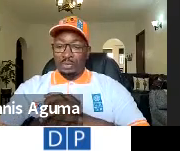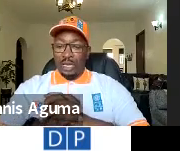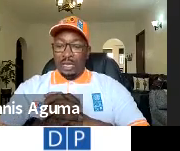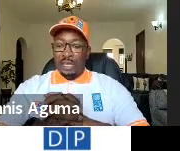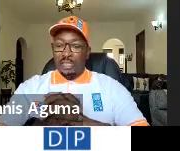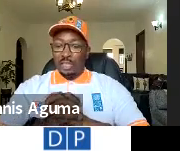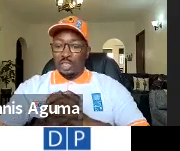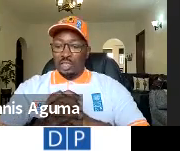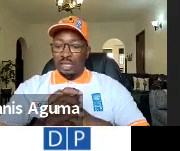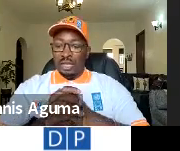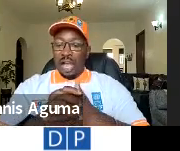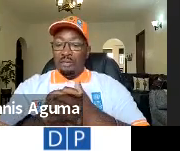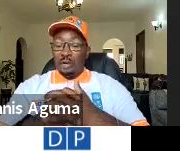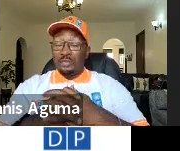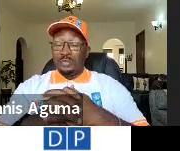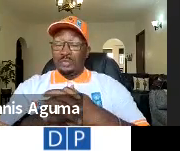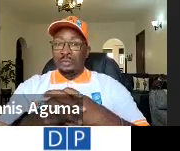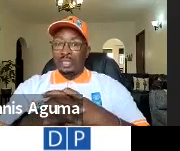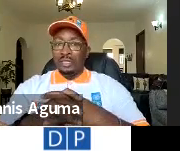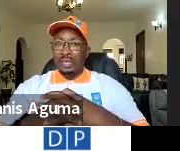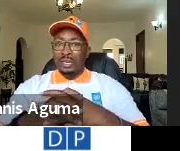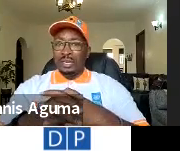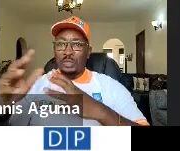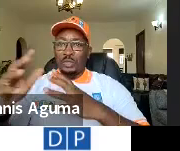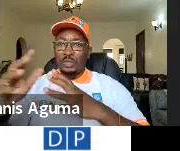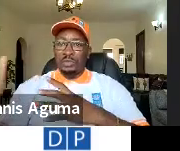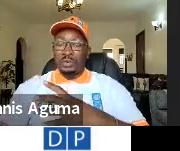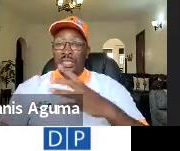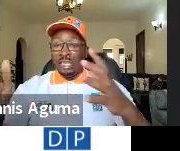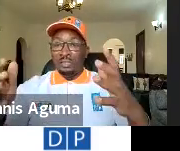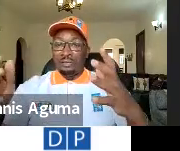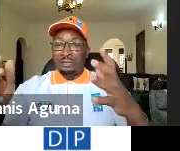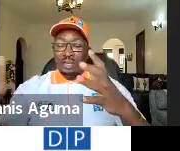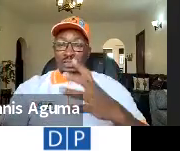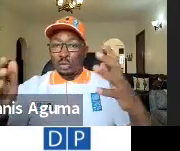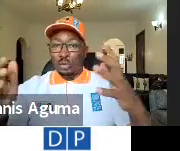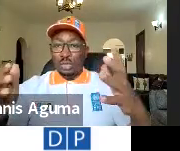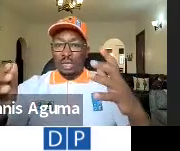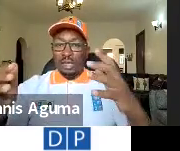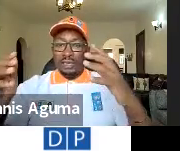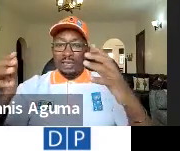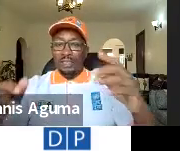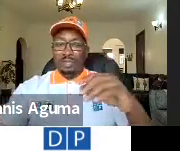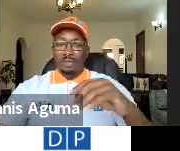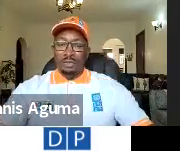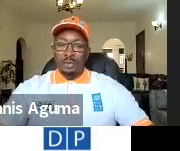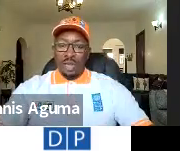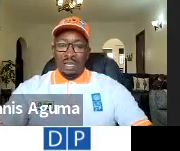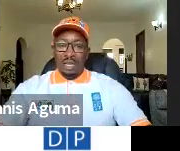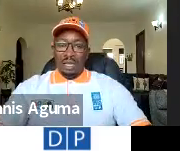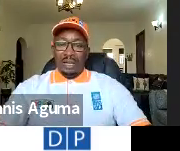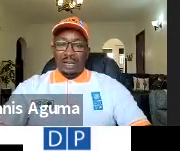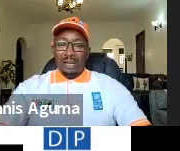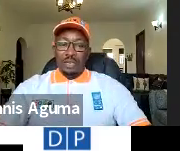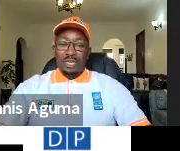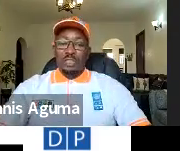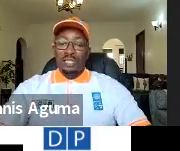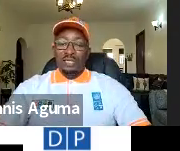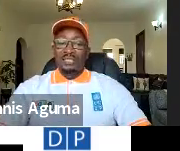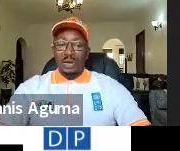entrepreneurship education. Our focus mainly being students before they leave school and get into the world of work.